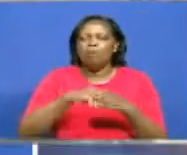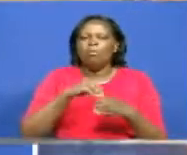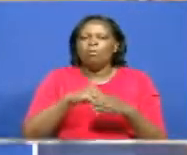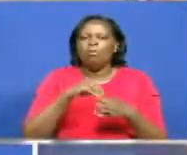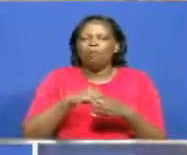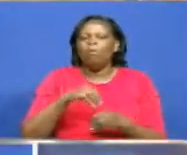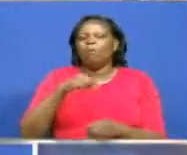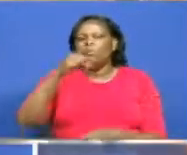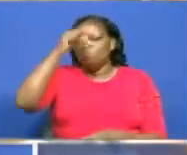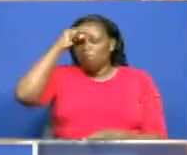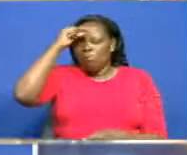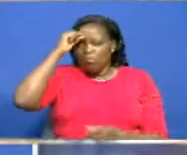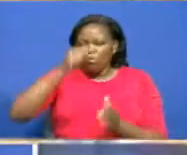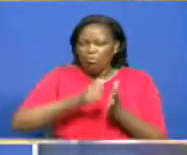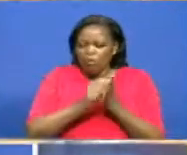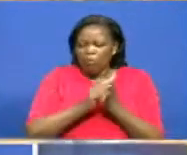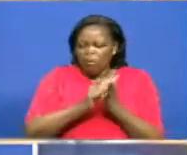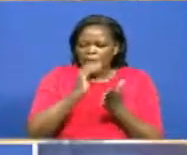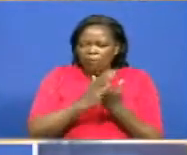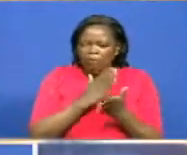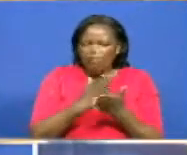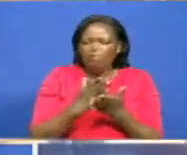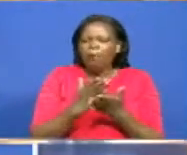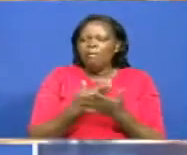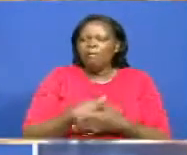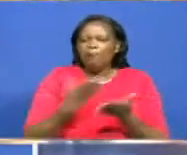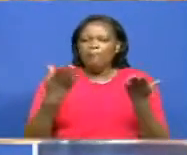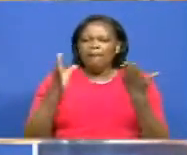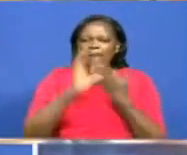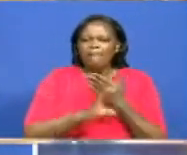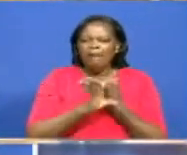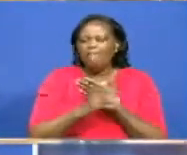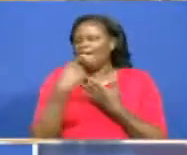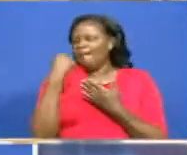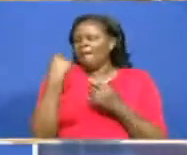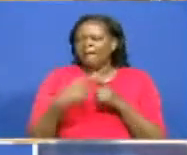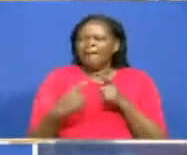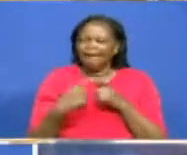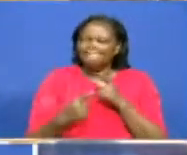sector countrywide in the last few years. Alan Aoko, Channel One Business.